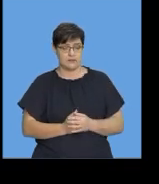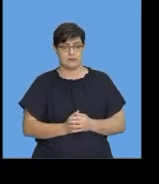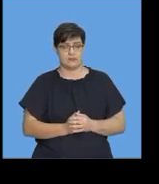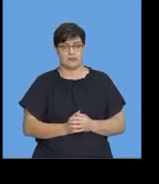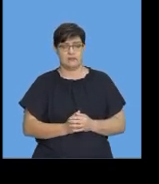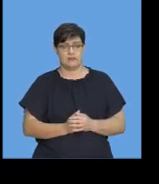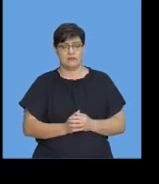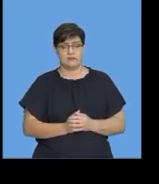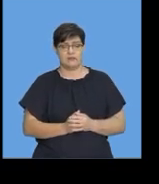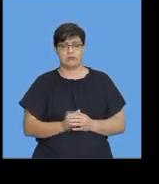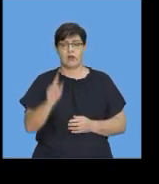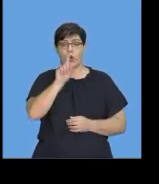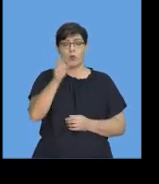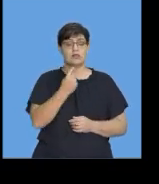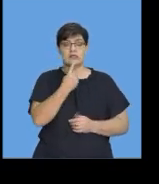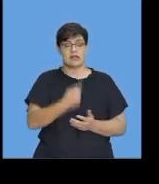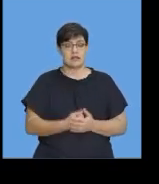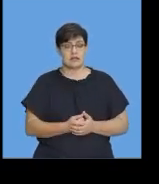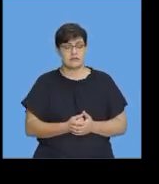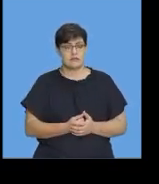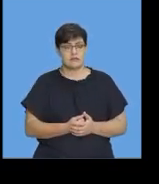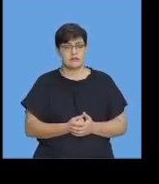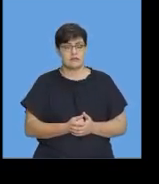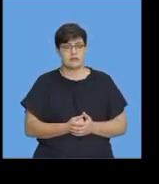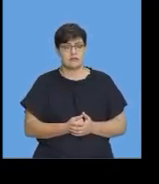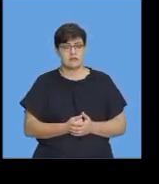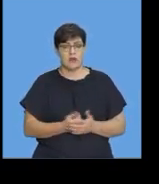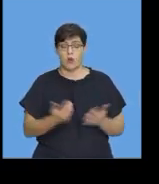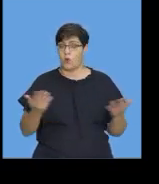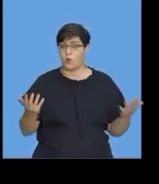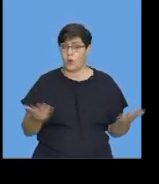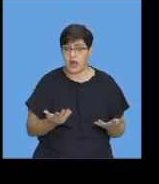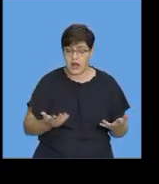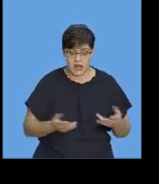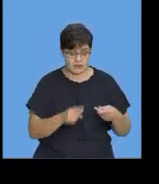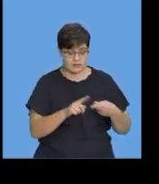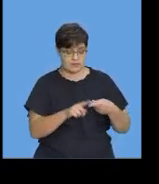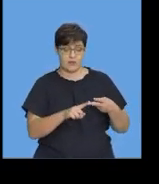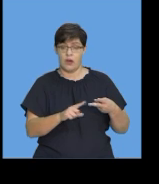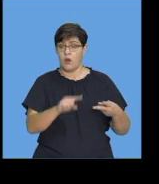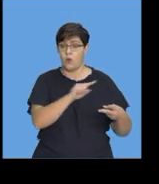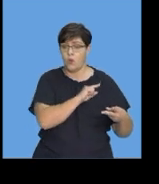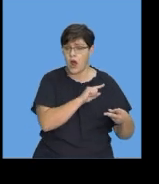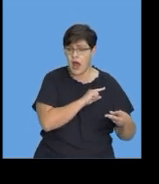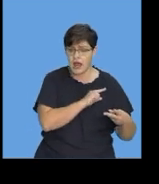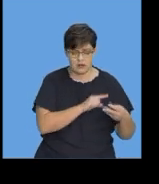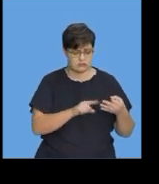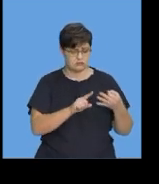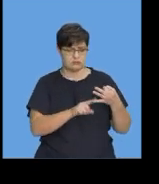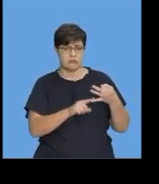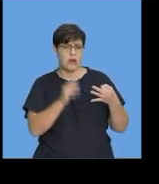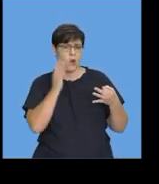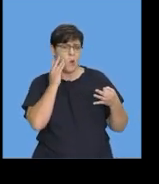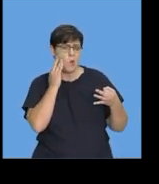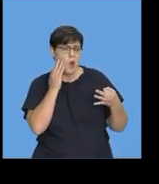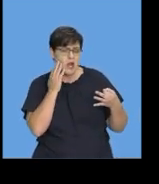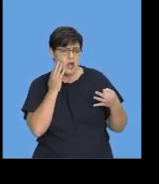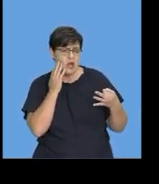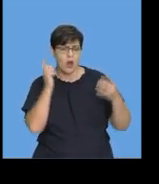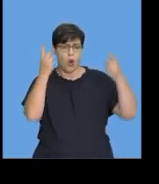The question says, where, why, and when is this audit